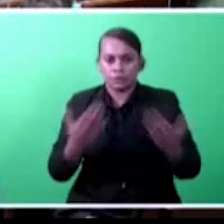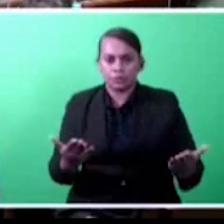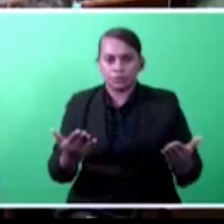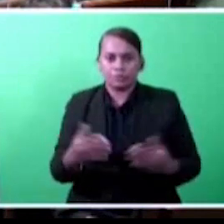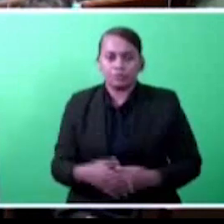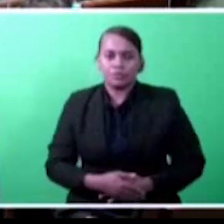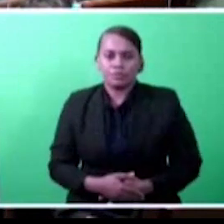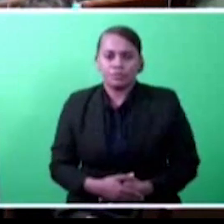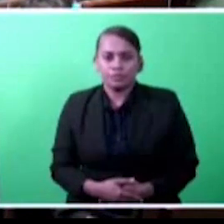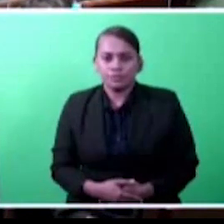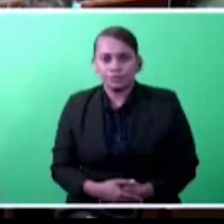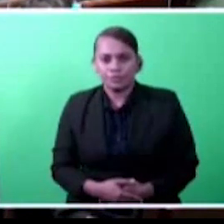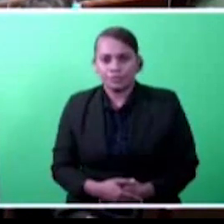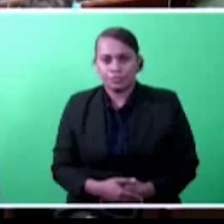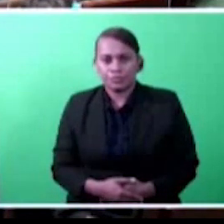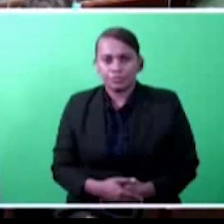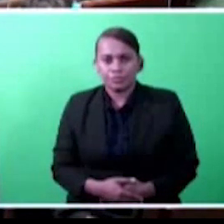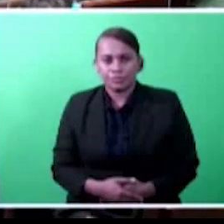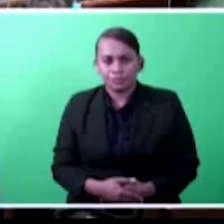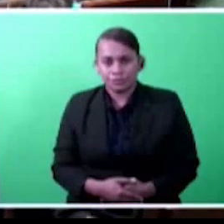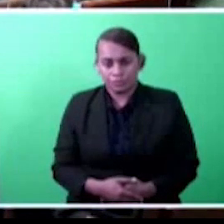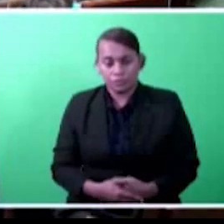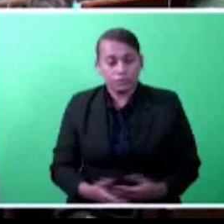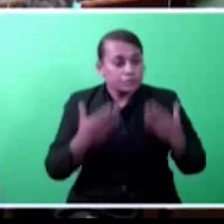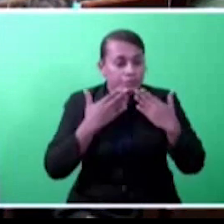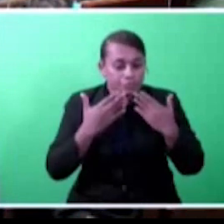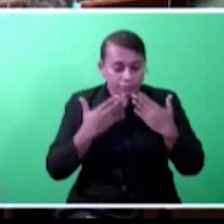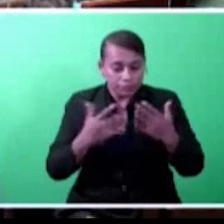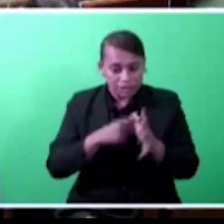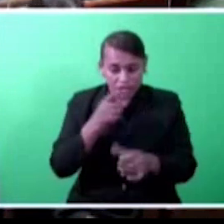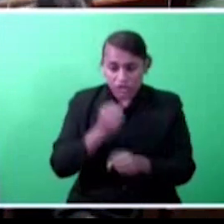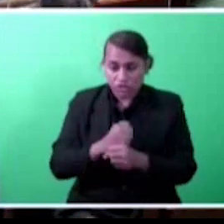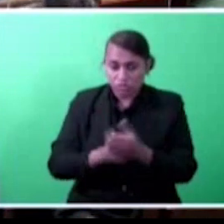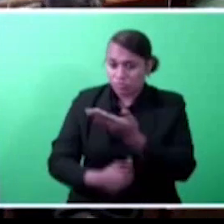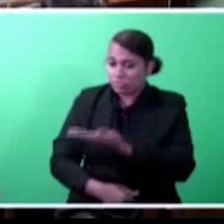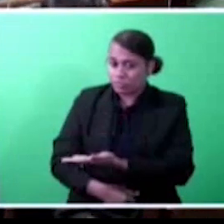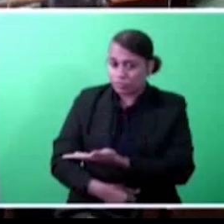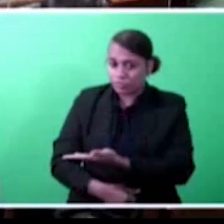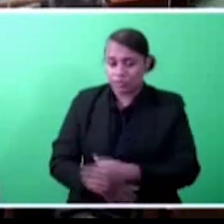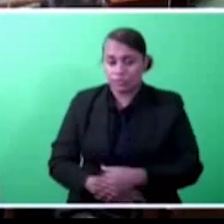I thank the Honourable Attorney General for that